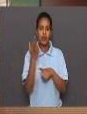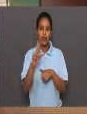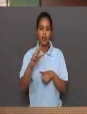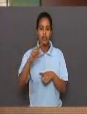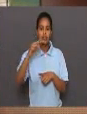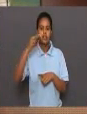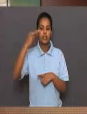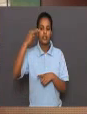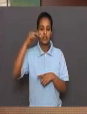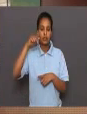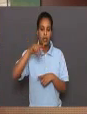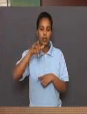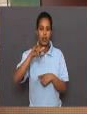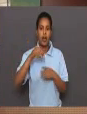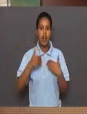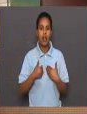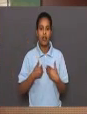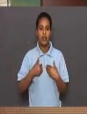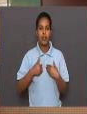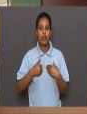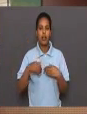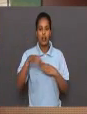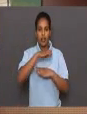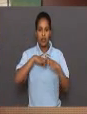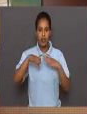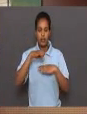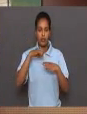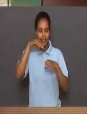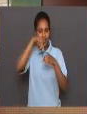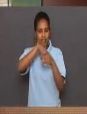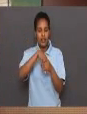metal or graphite that allow